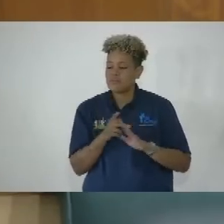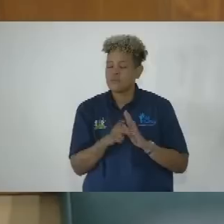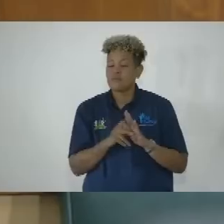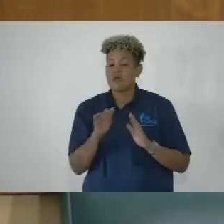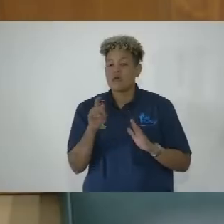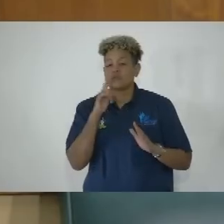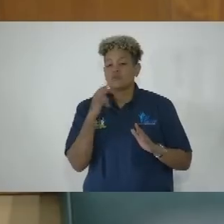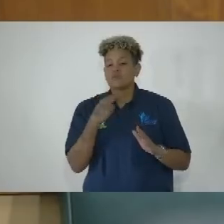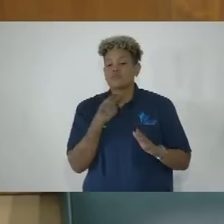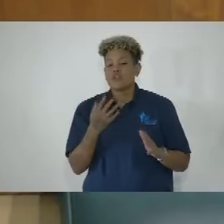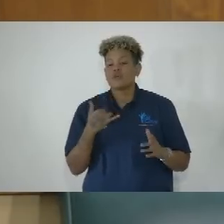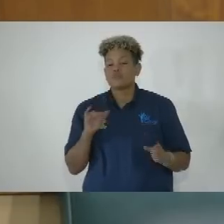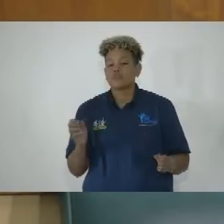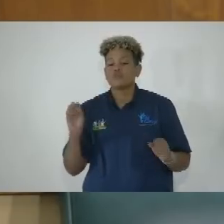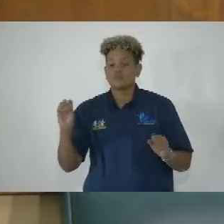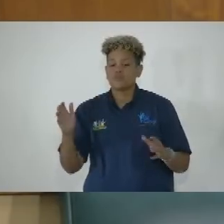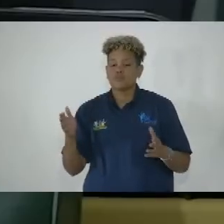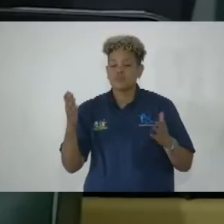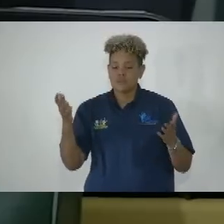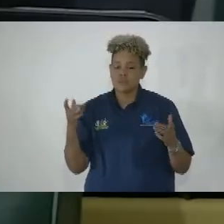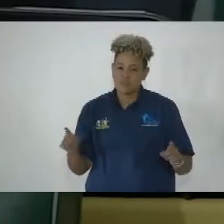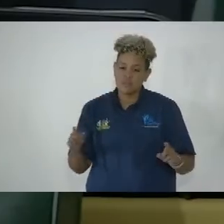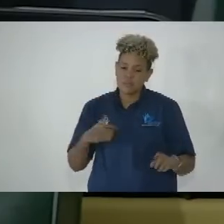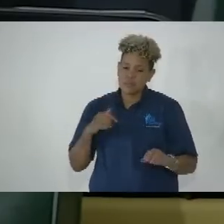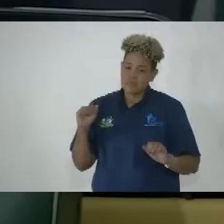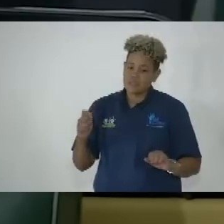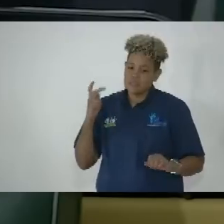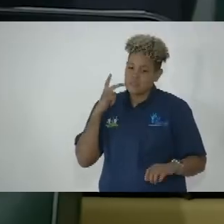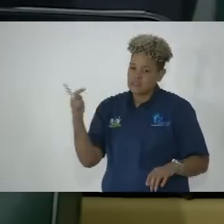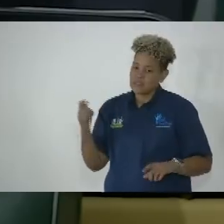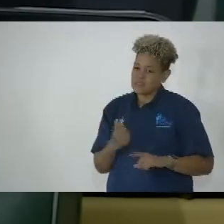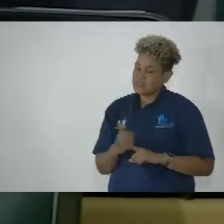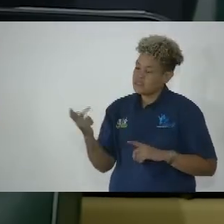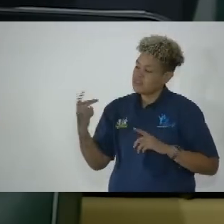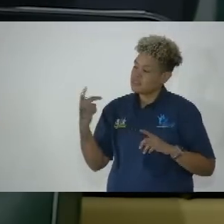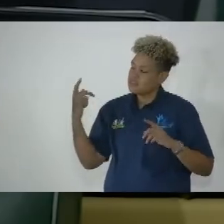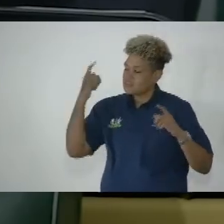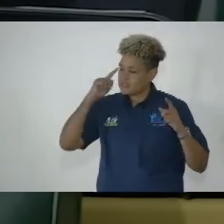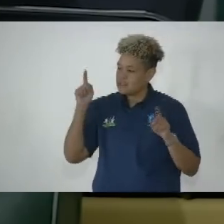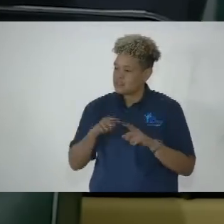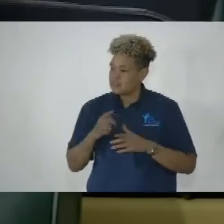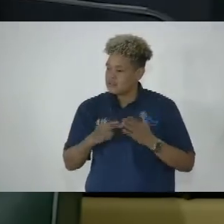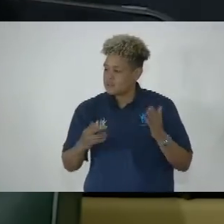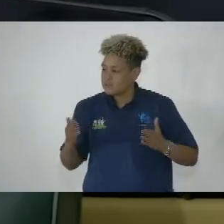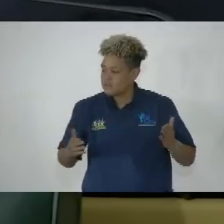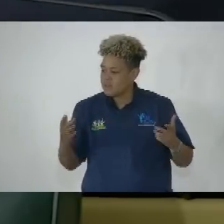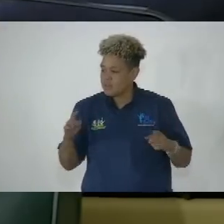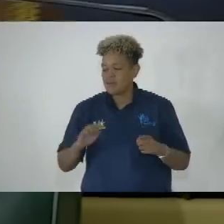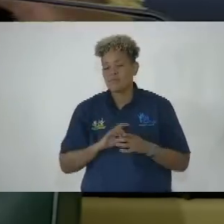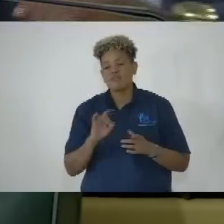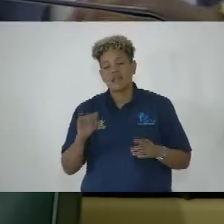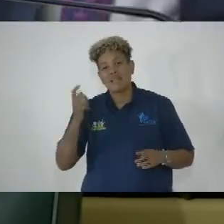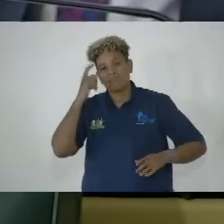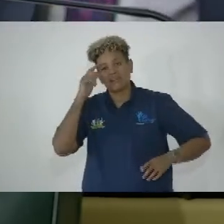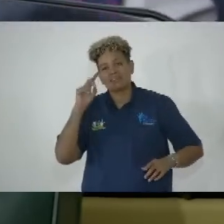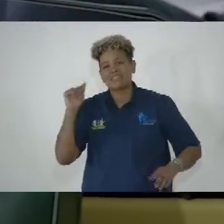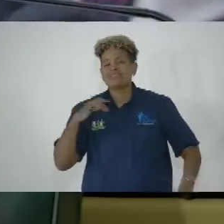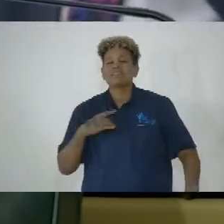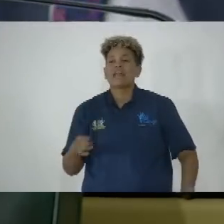Well, I'm just putting it out, and I can see that there is consensus on both sides about that phrase